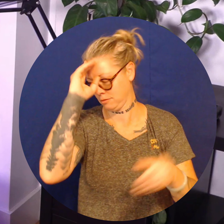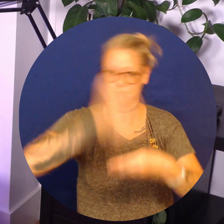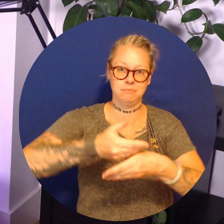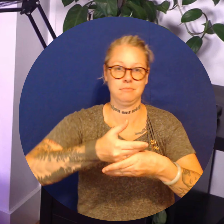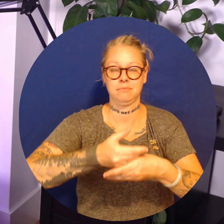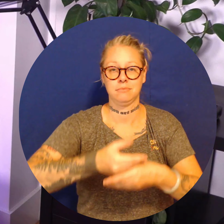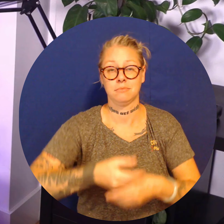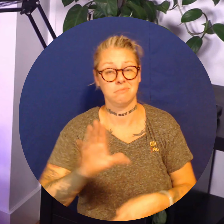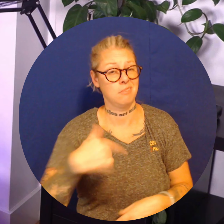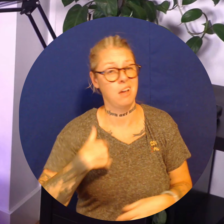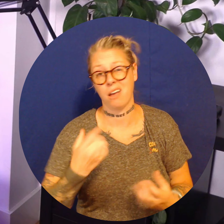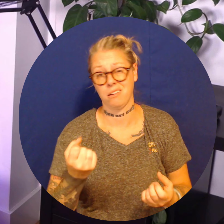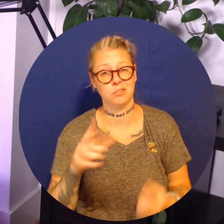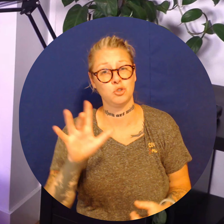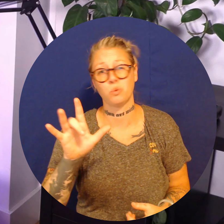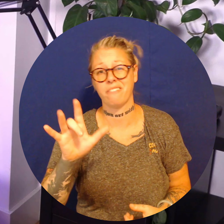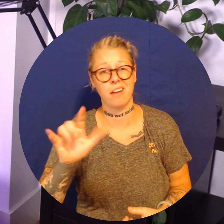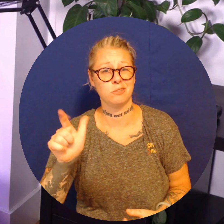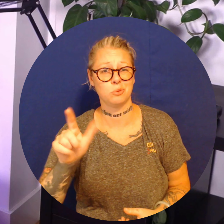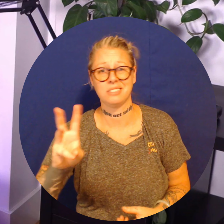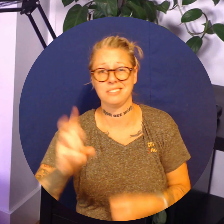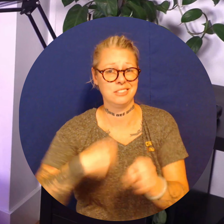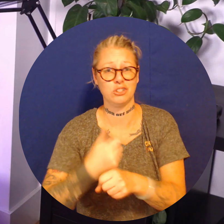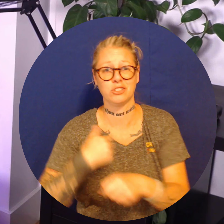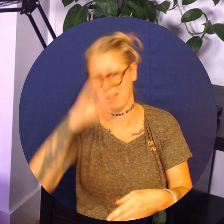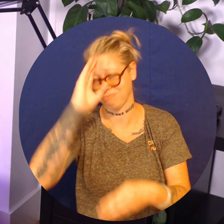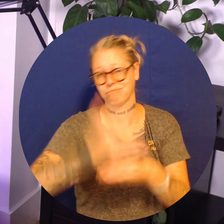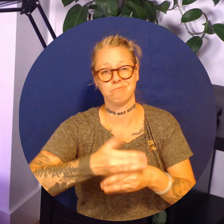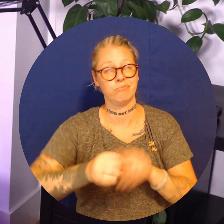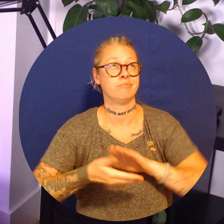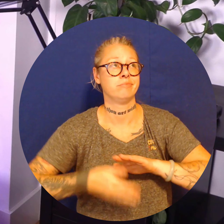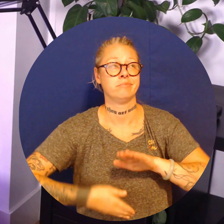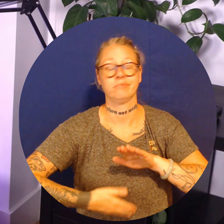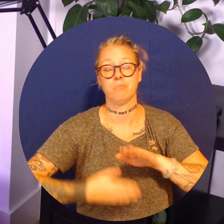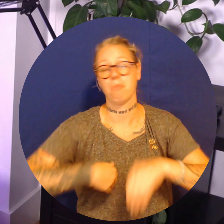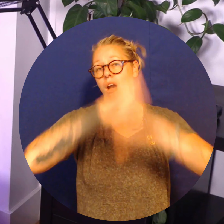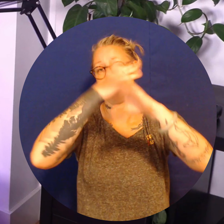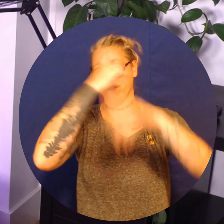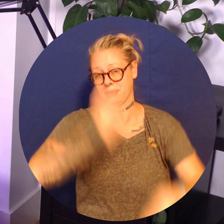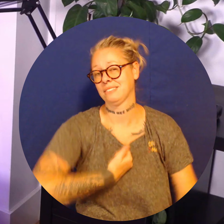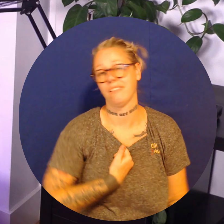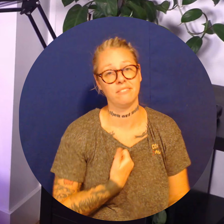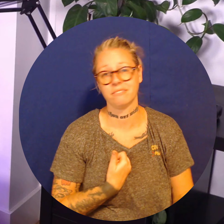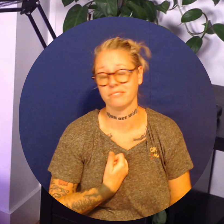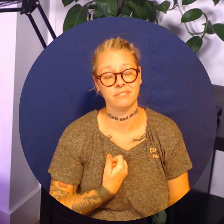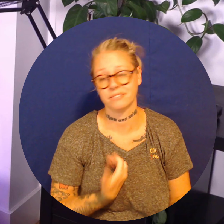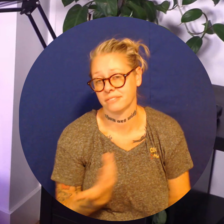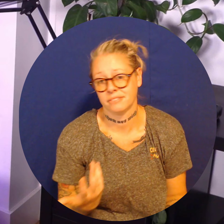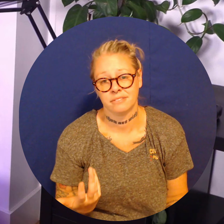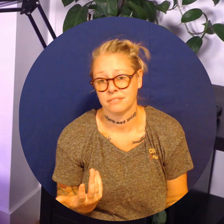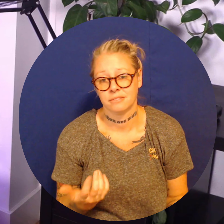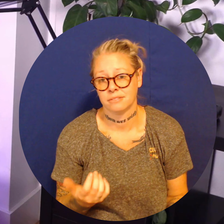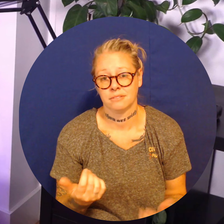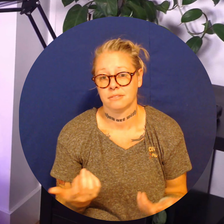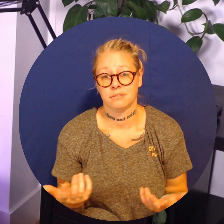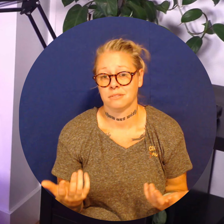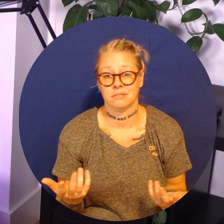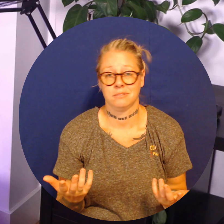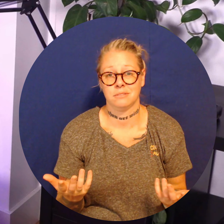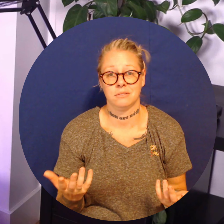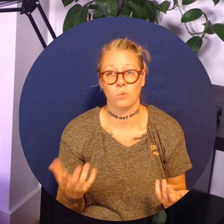i've done that i did that for years i did that for probably 25 or 26 years of just like constantly blocking my own shit